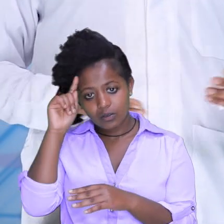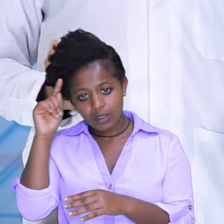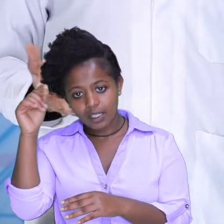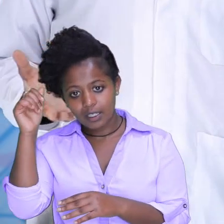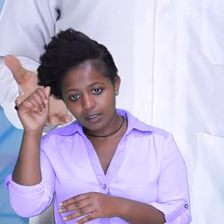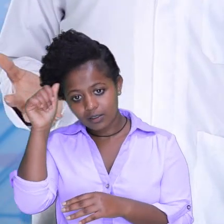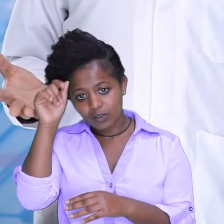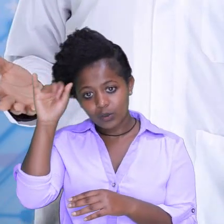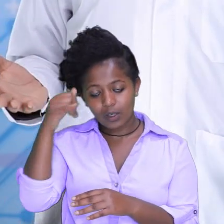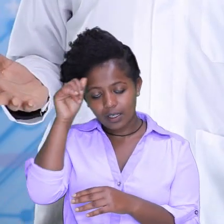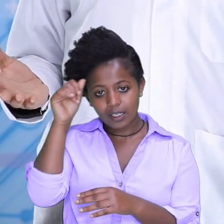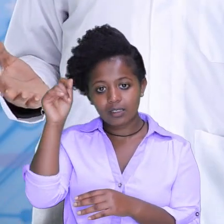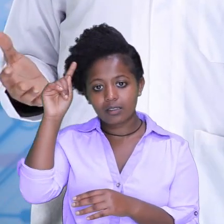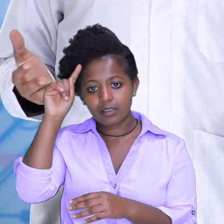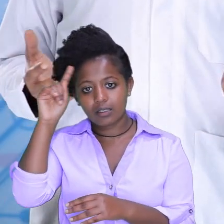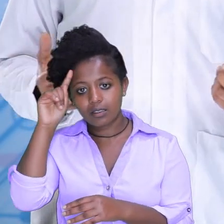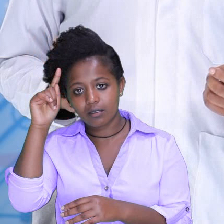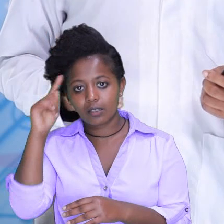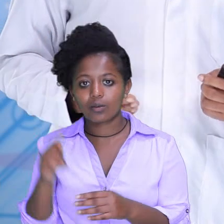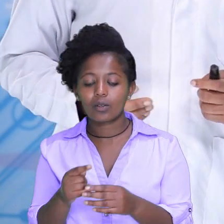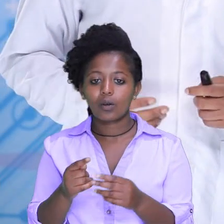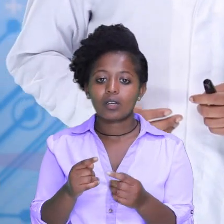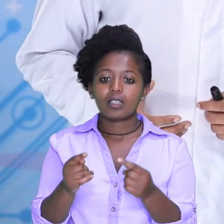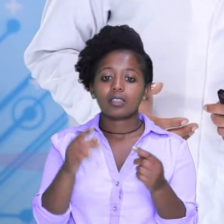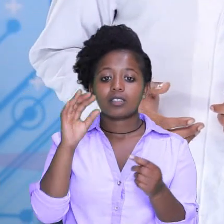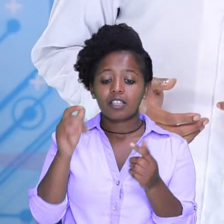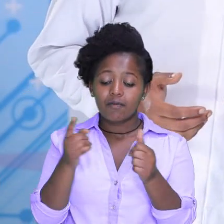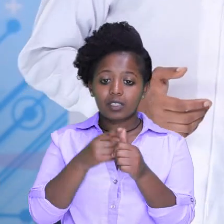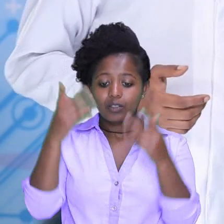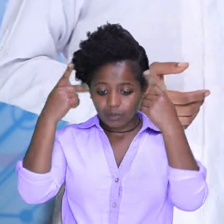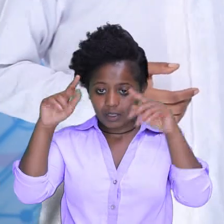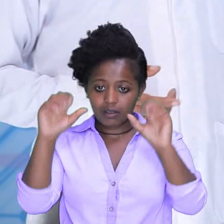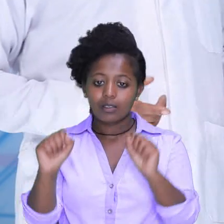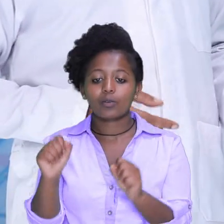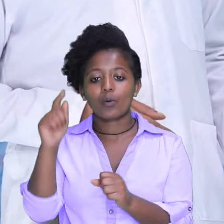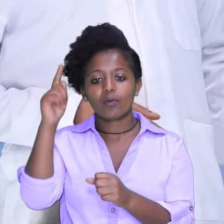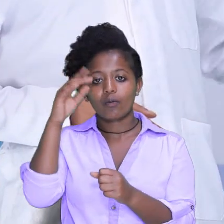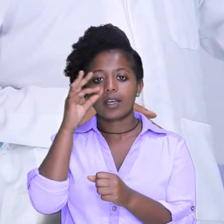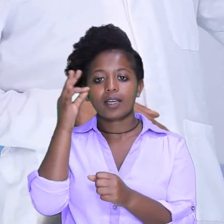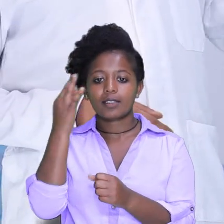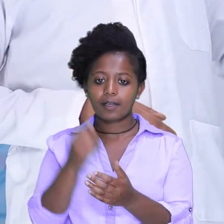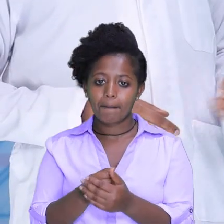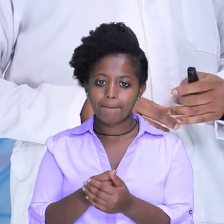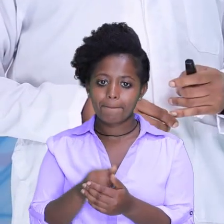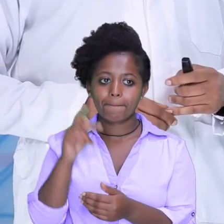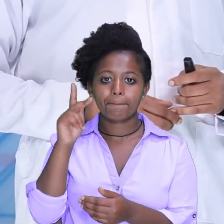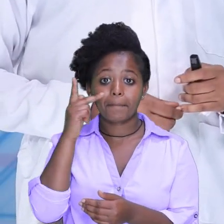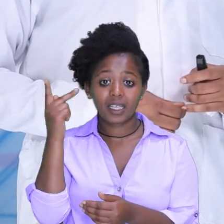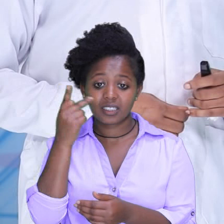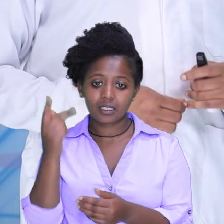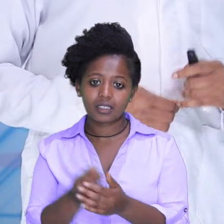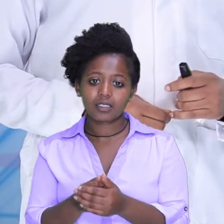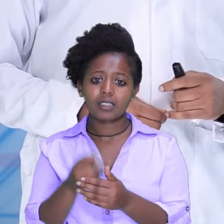was the first Prime Minister of independent India. On the other side, Pakistan became